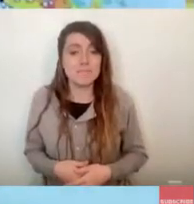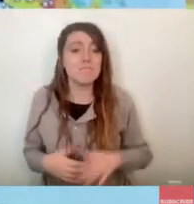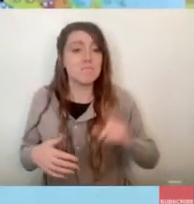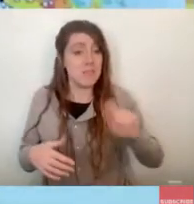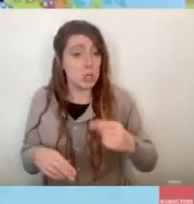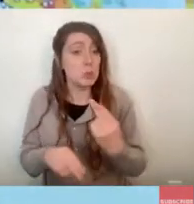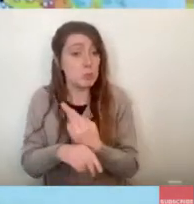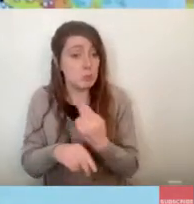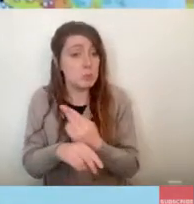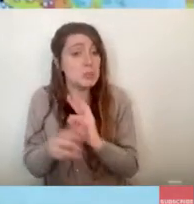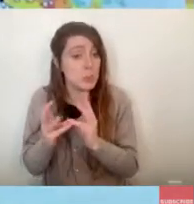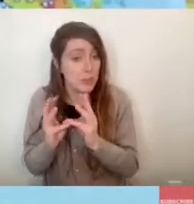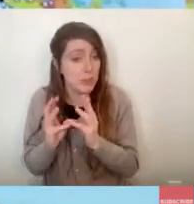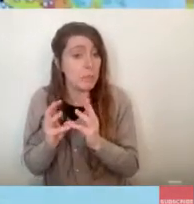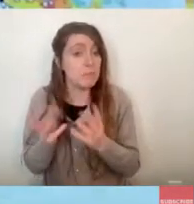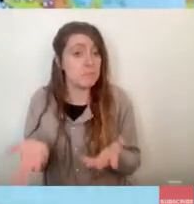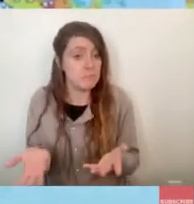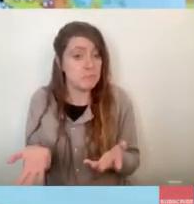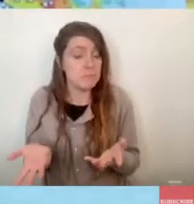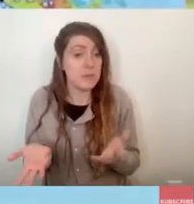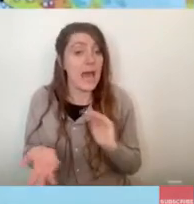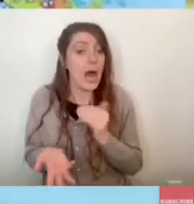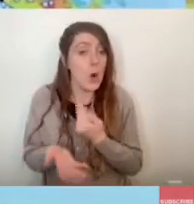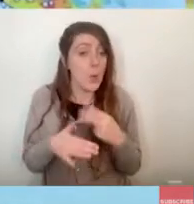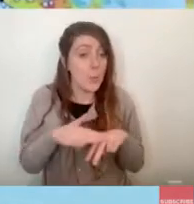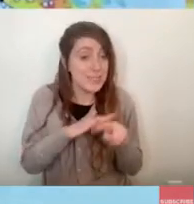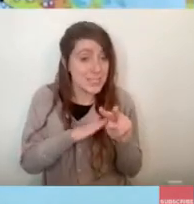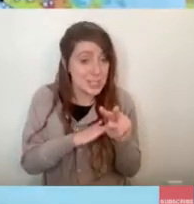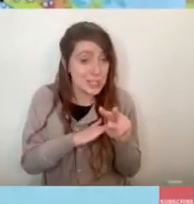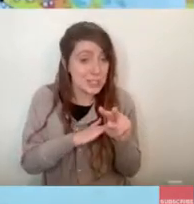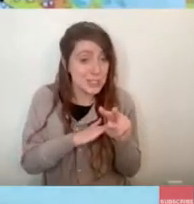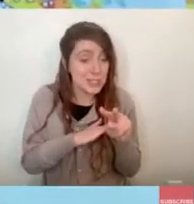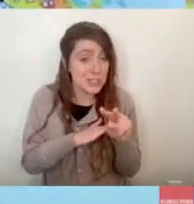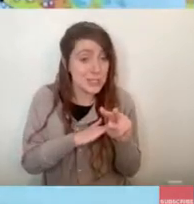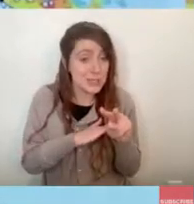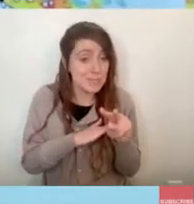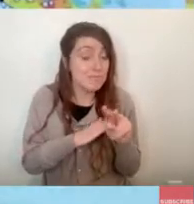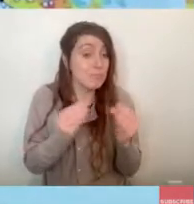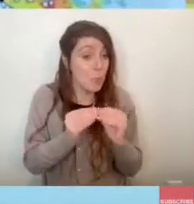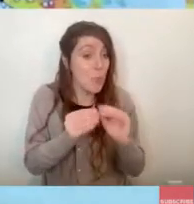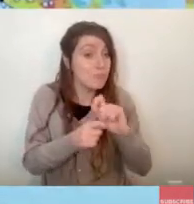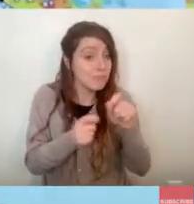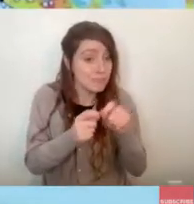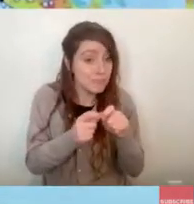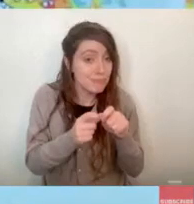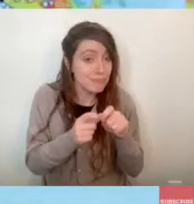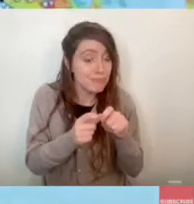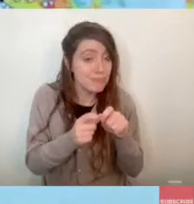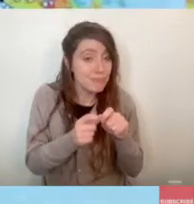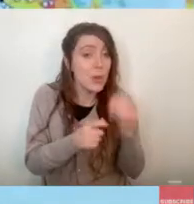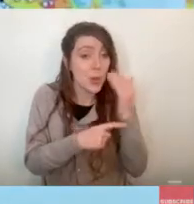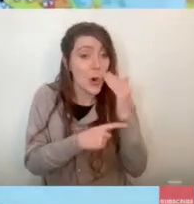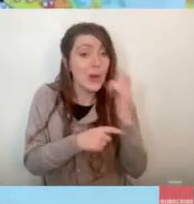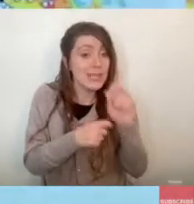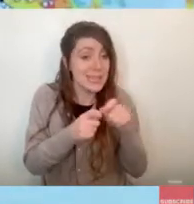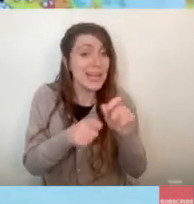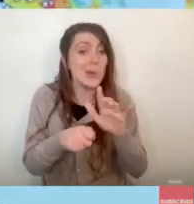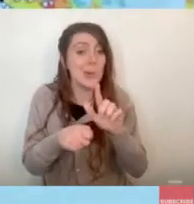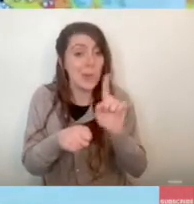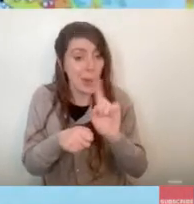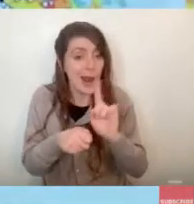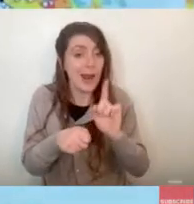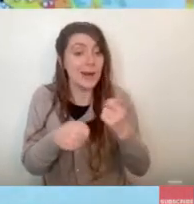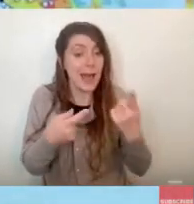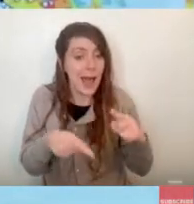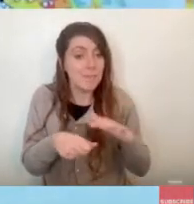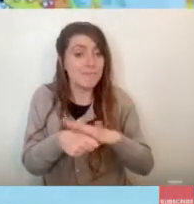And this is why our prediction in this case was much more precise and pinpointed the exact location when very close